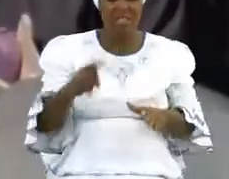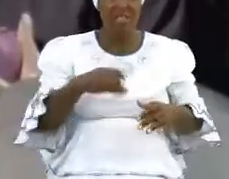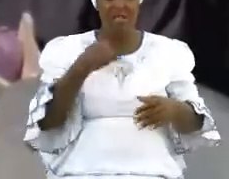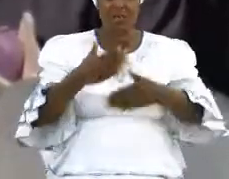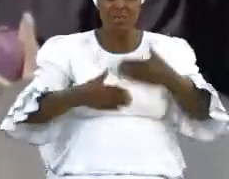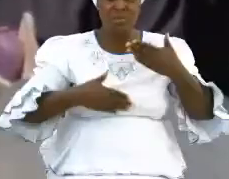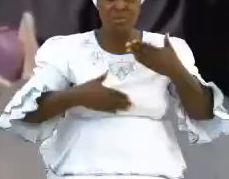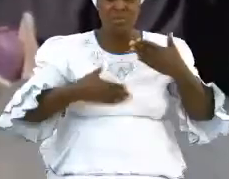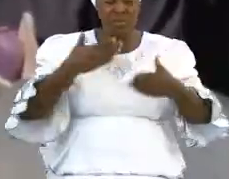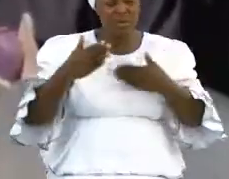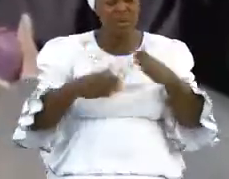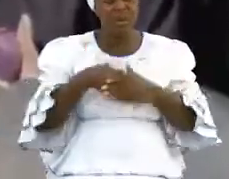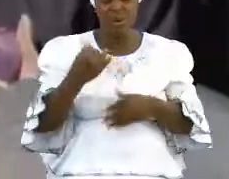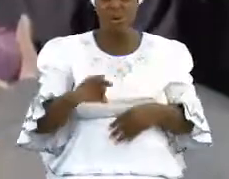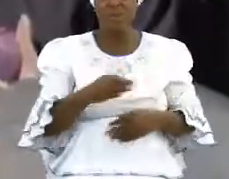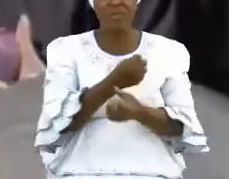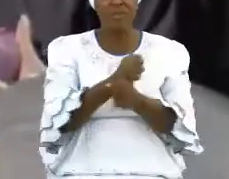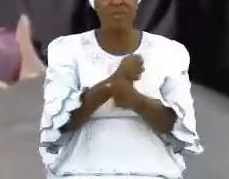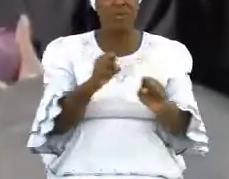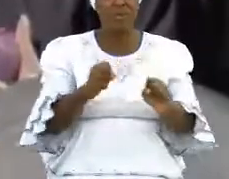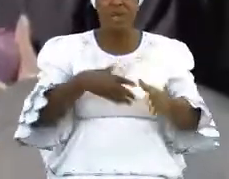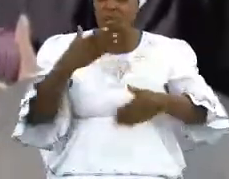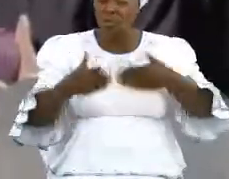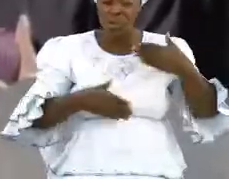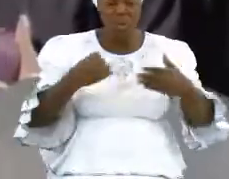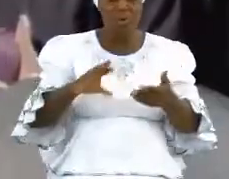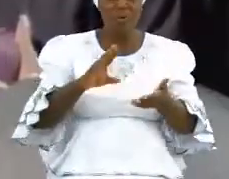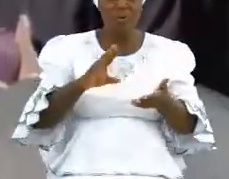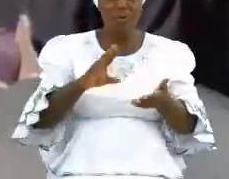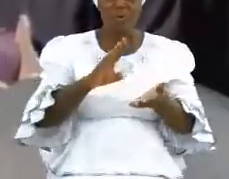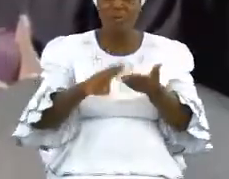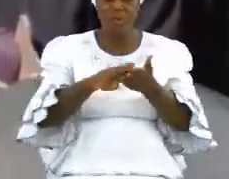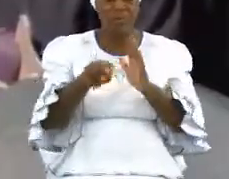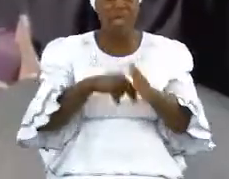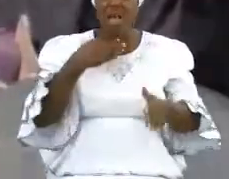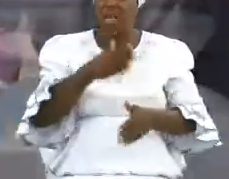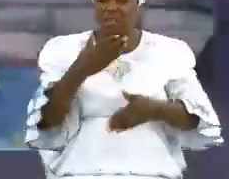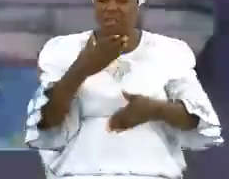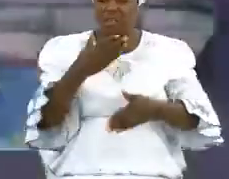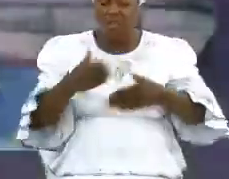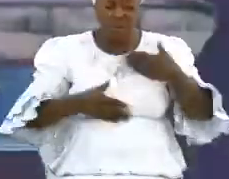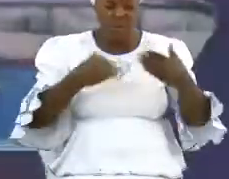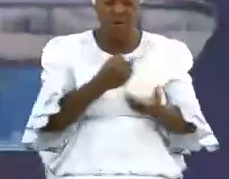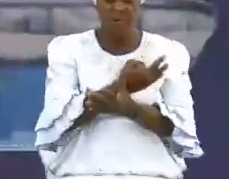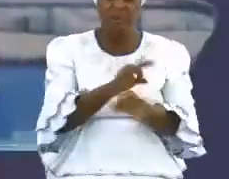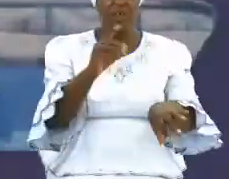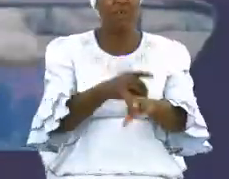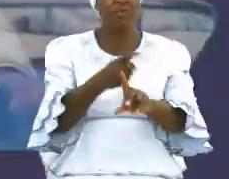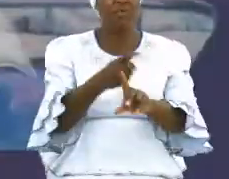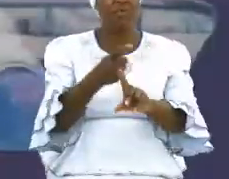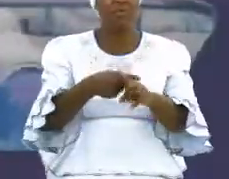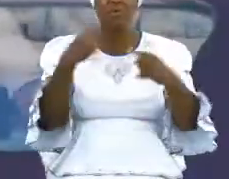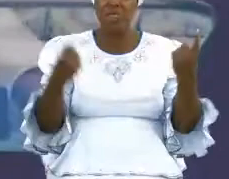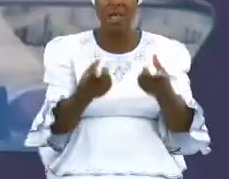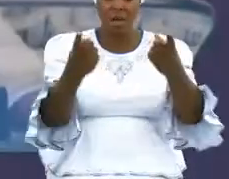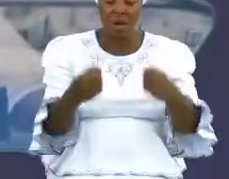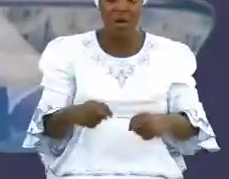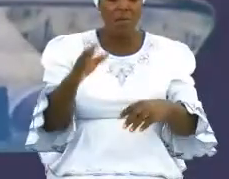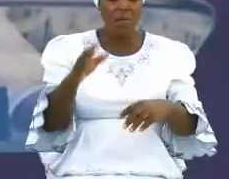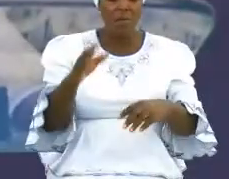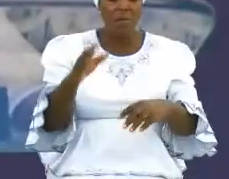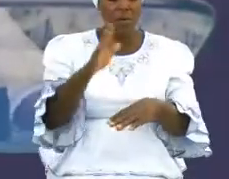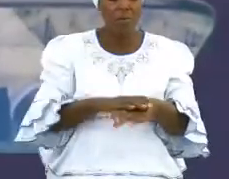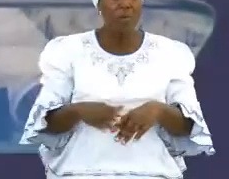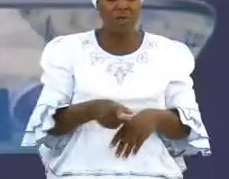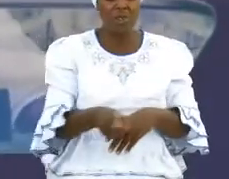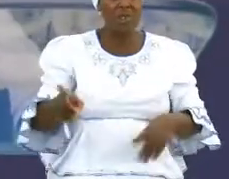salvation, the joy of forgiveness, and the joy of freedom from sin come upon their